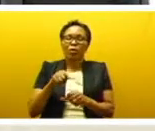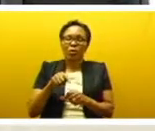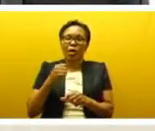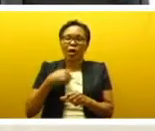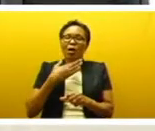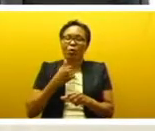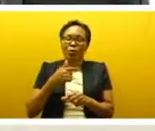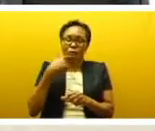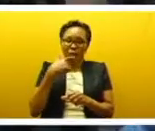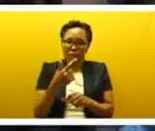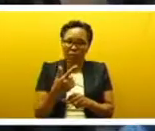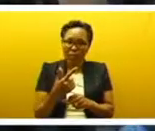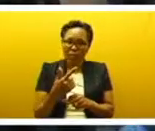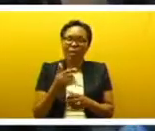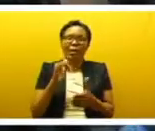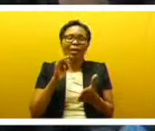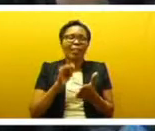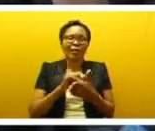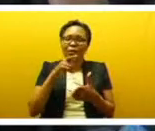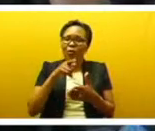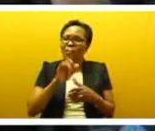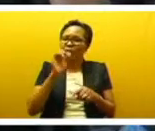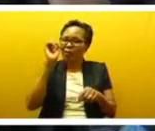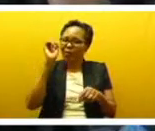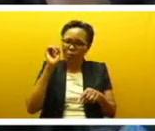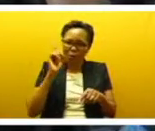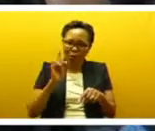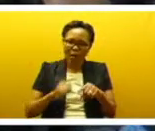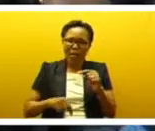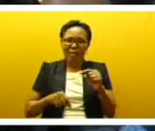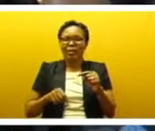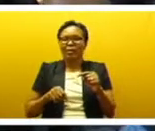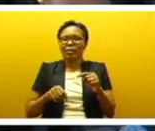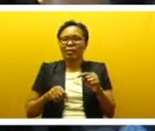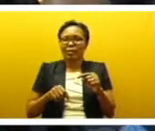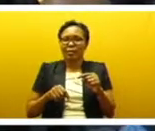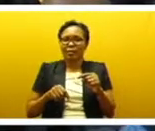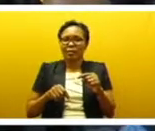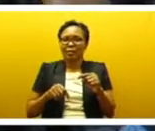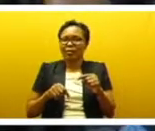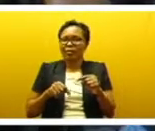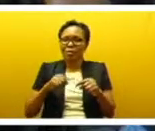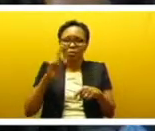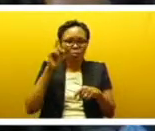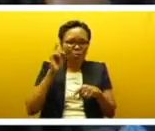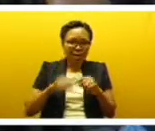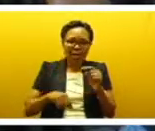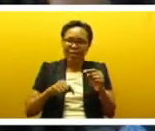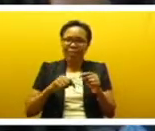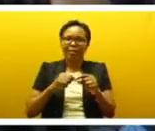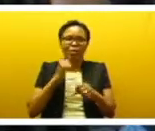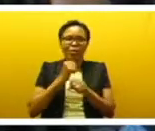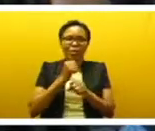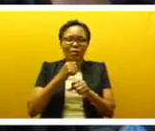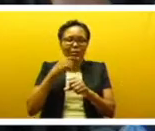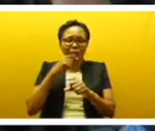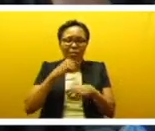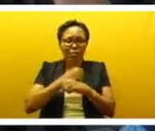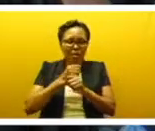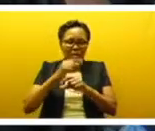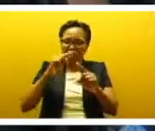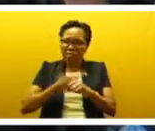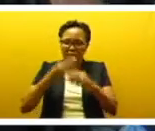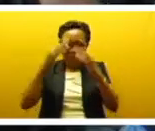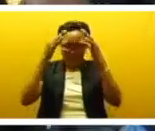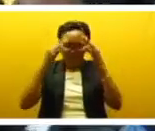my lords, that you cannot override that decision by Iebc itself because it's made by the majority. I wish to stop there